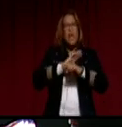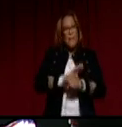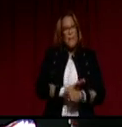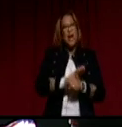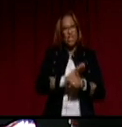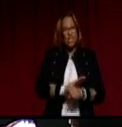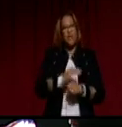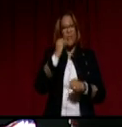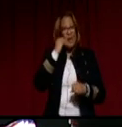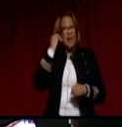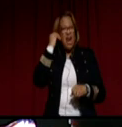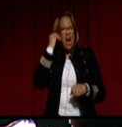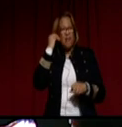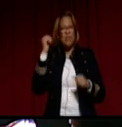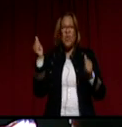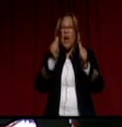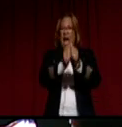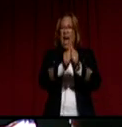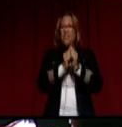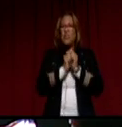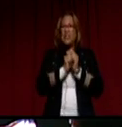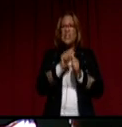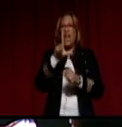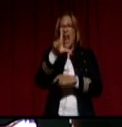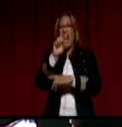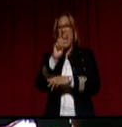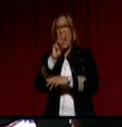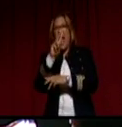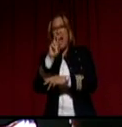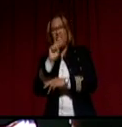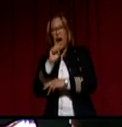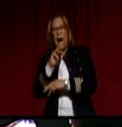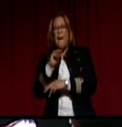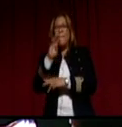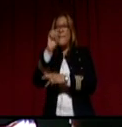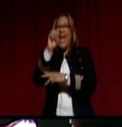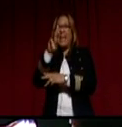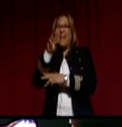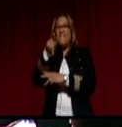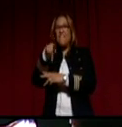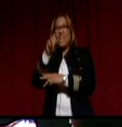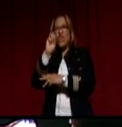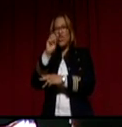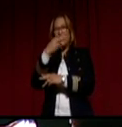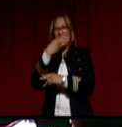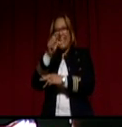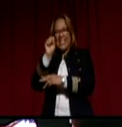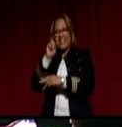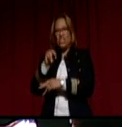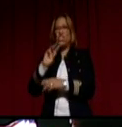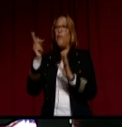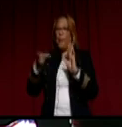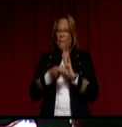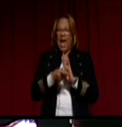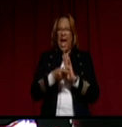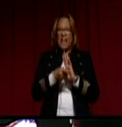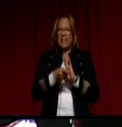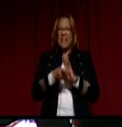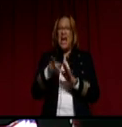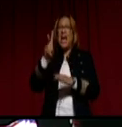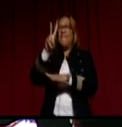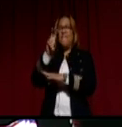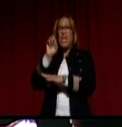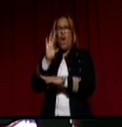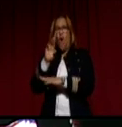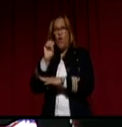pressures. And we will have with us Love McPherson. She will be back with us, and we will have Fiona